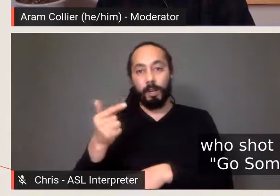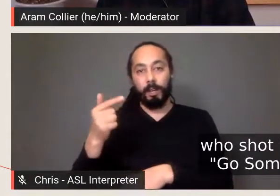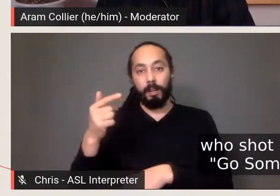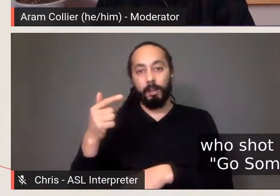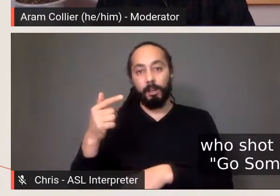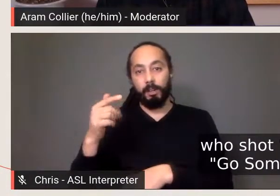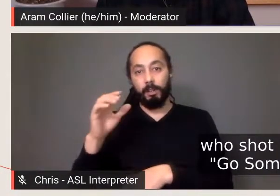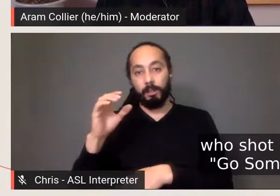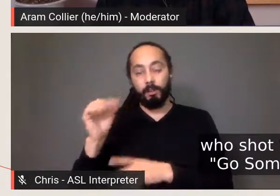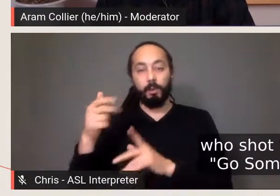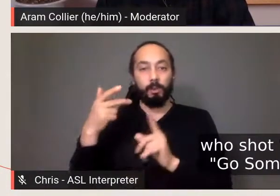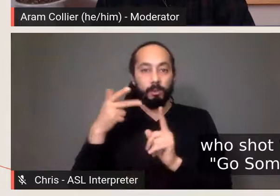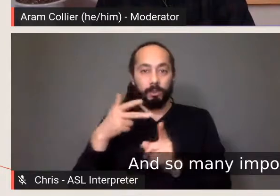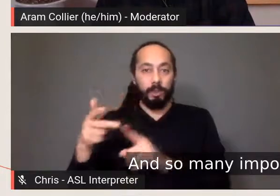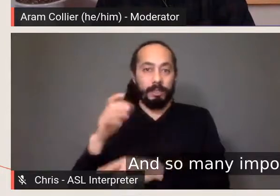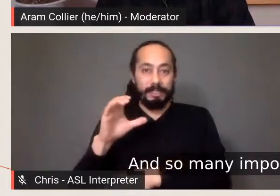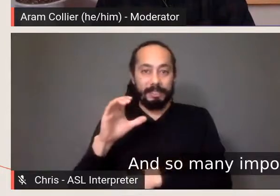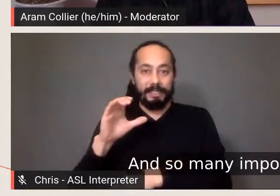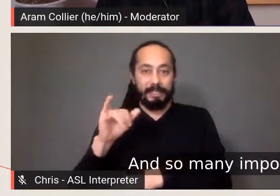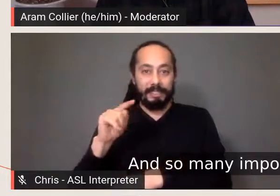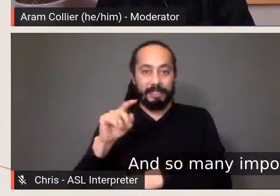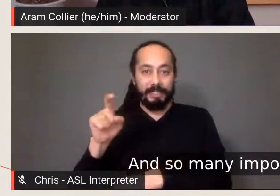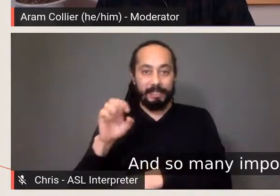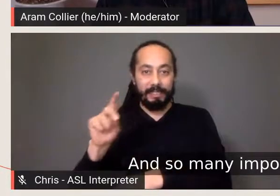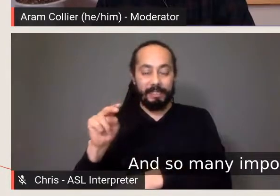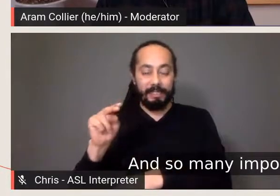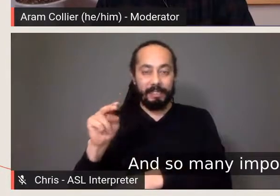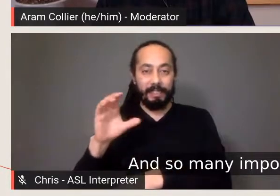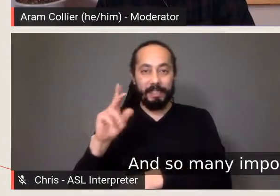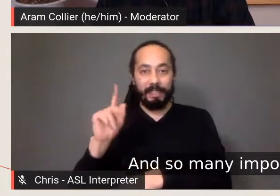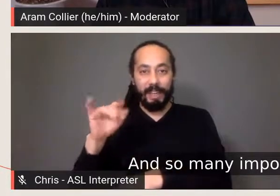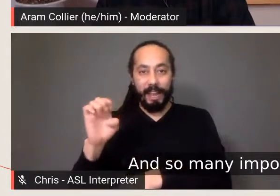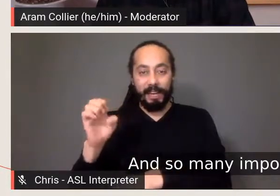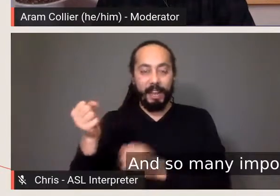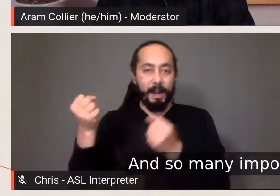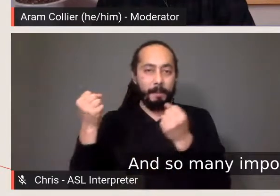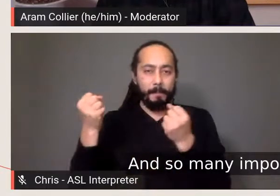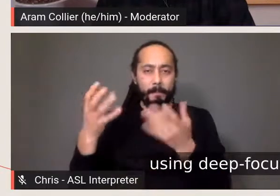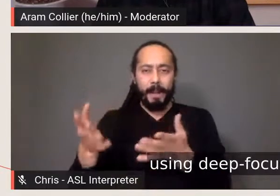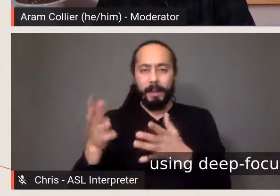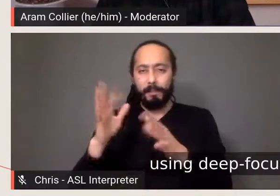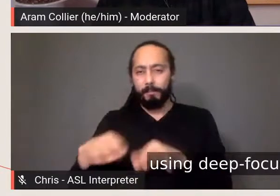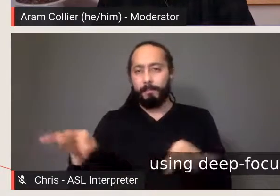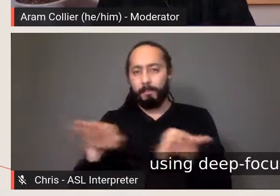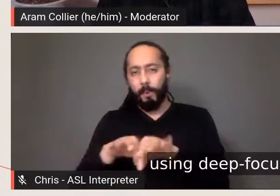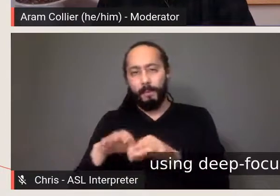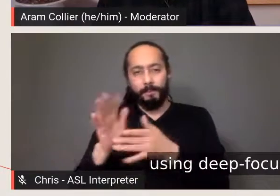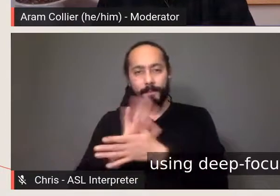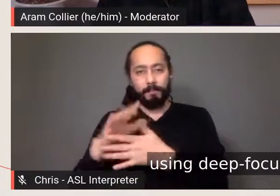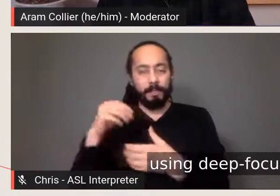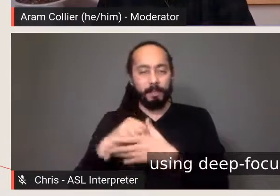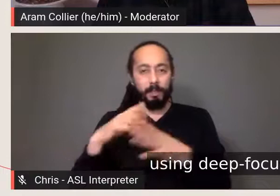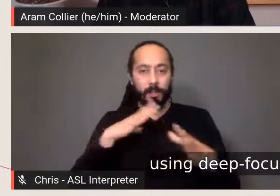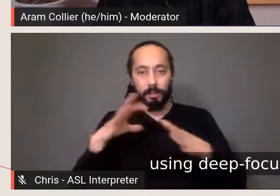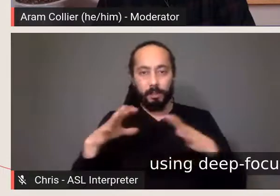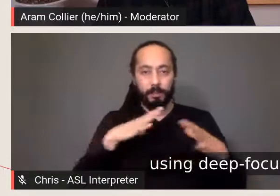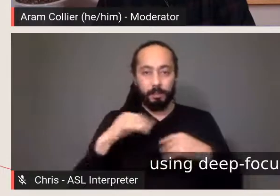Citizen Kane with Orson Welles, and so many important films in Hollywood using deep